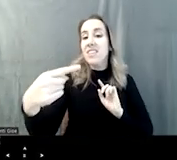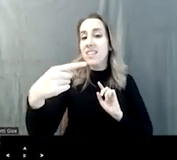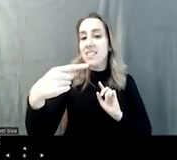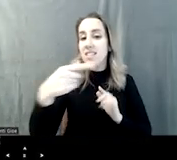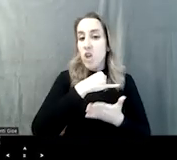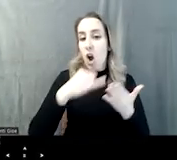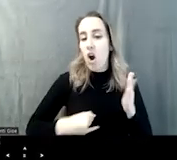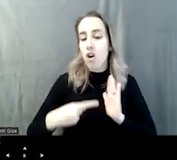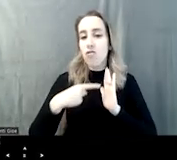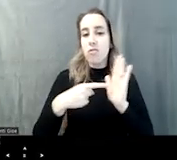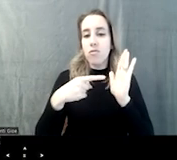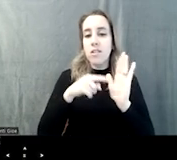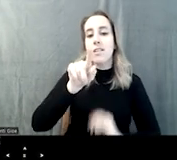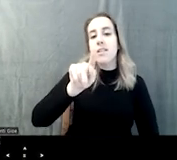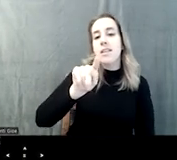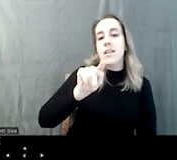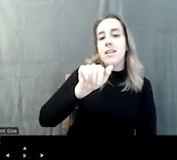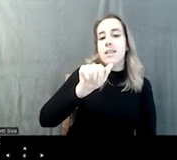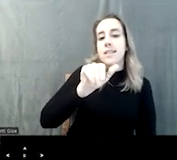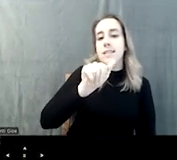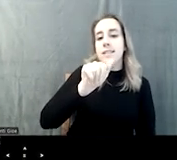and tilawhainga. So taima,